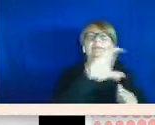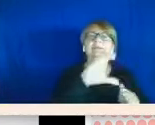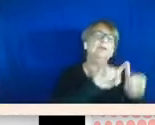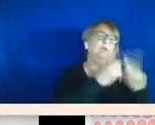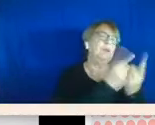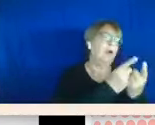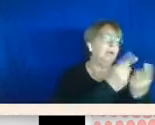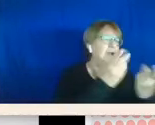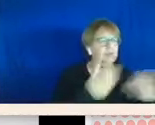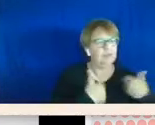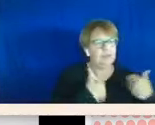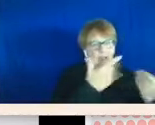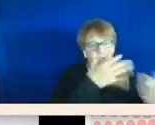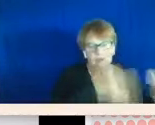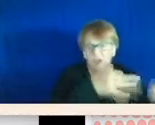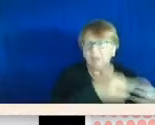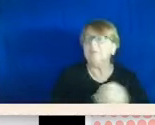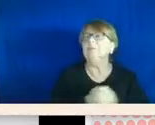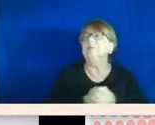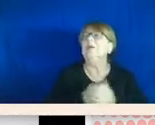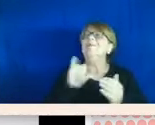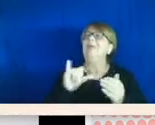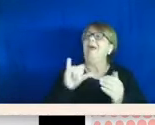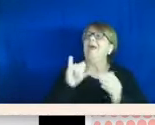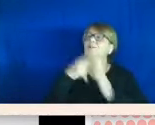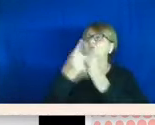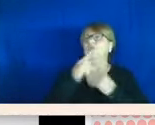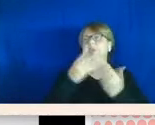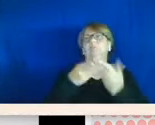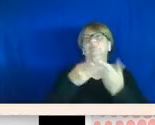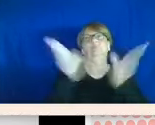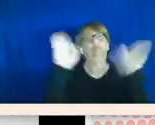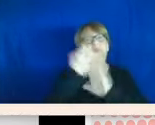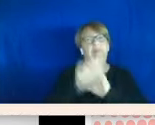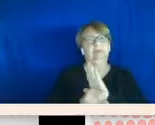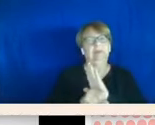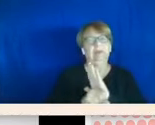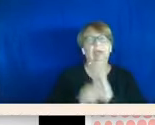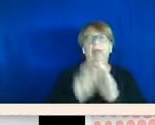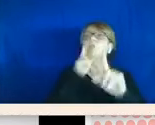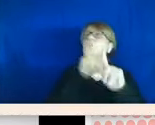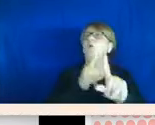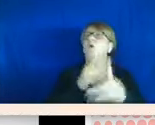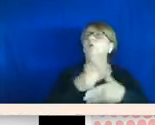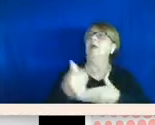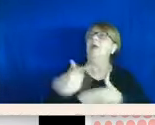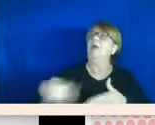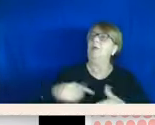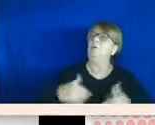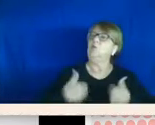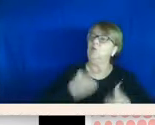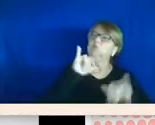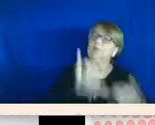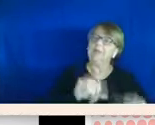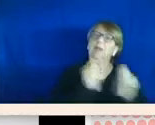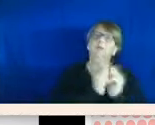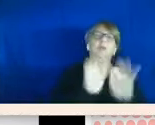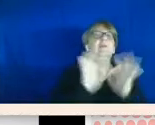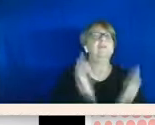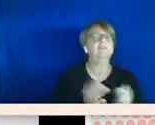statewide. And the goal is to help these youth remain with their families and connected to